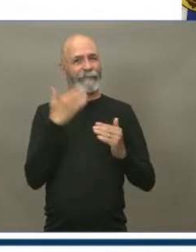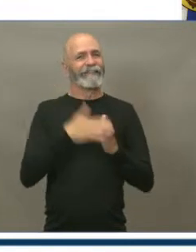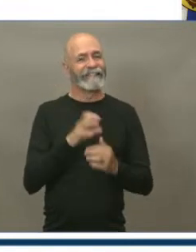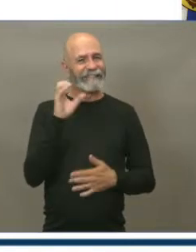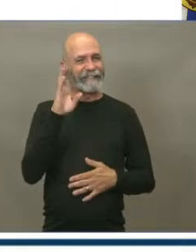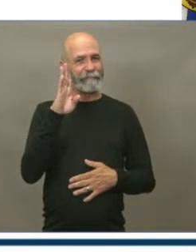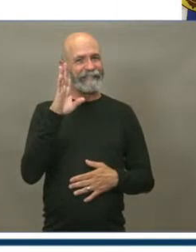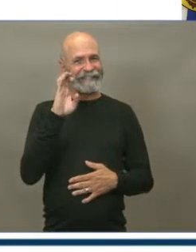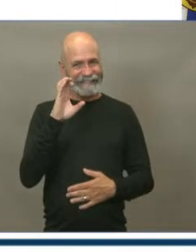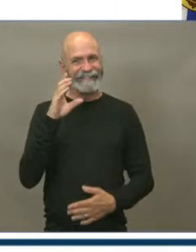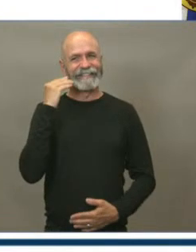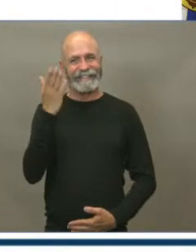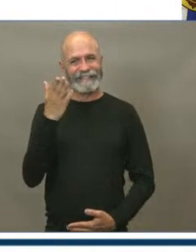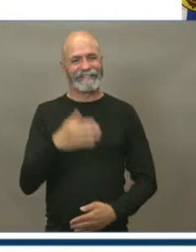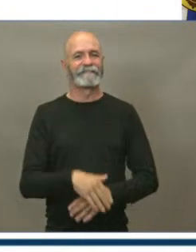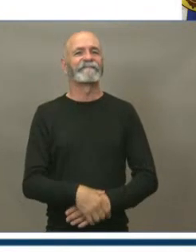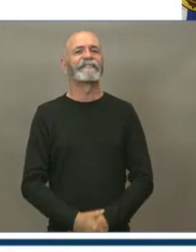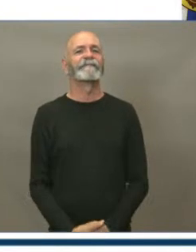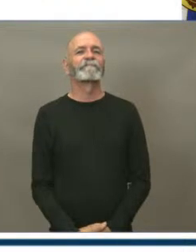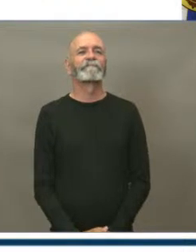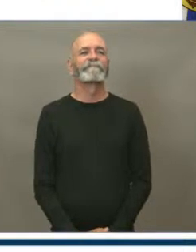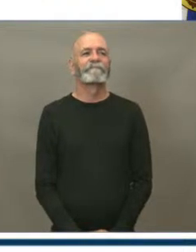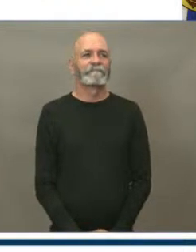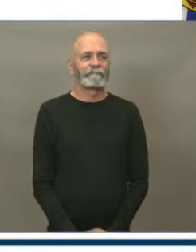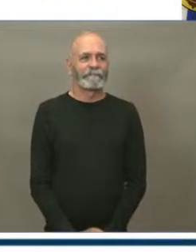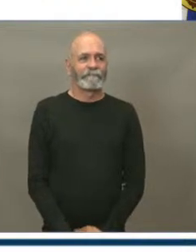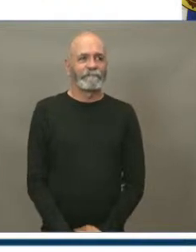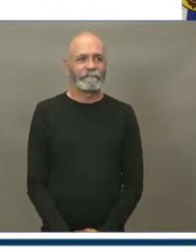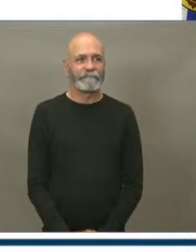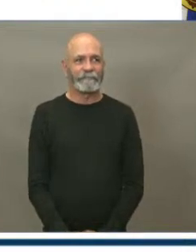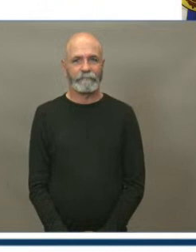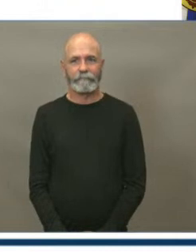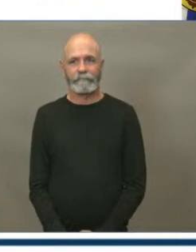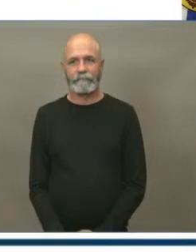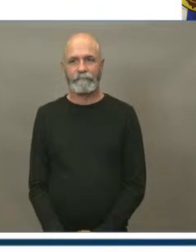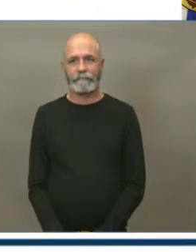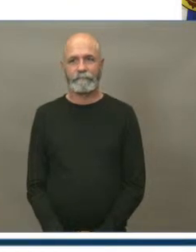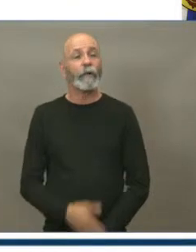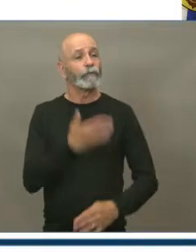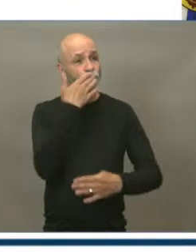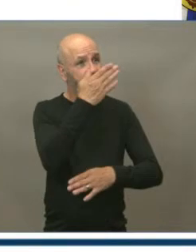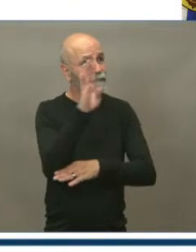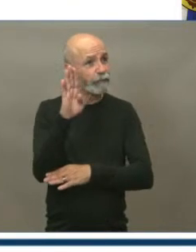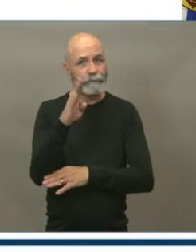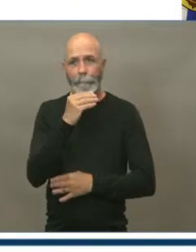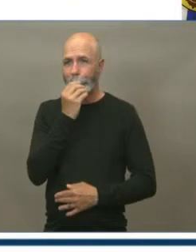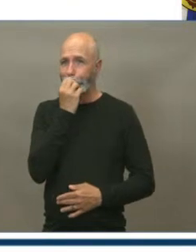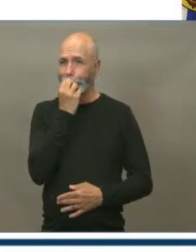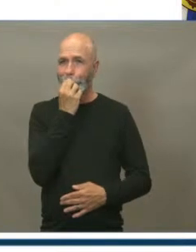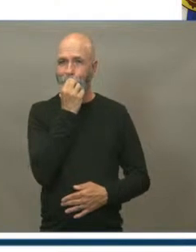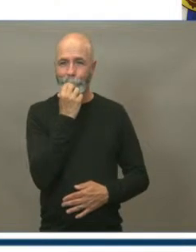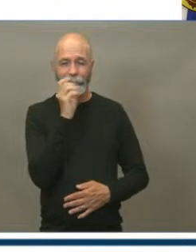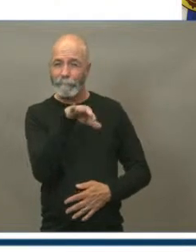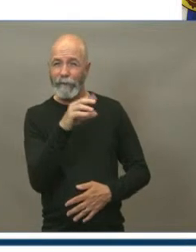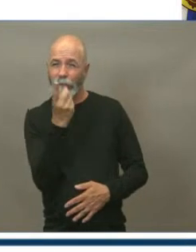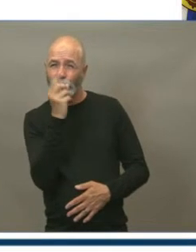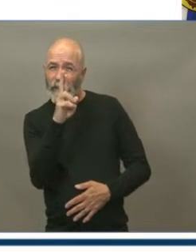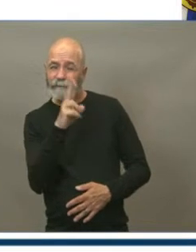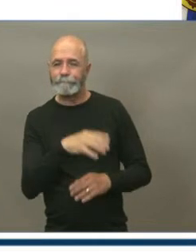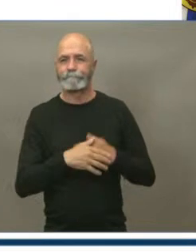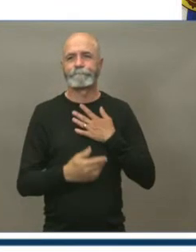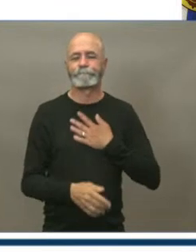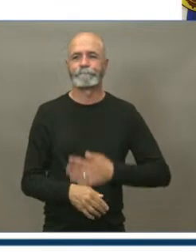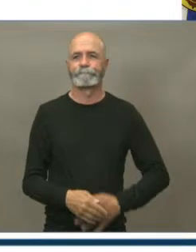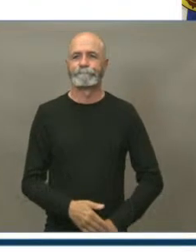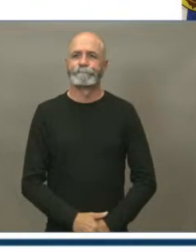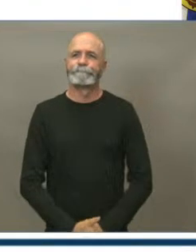Jean. Good afternoon, gentlemen. I'm hoping, Dr. Strang, you can give us a little more on these